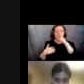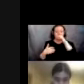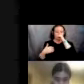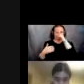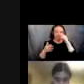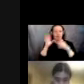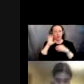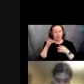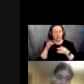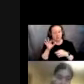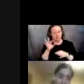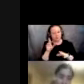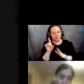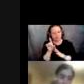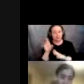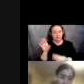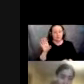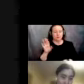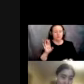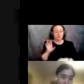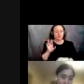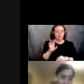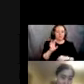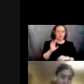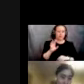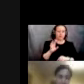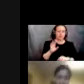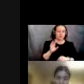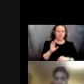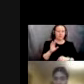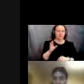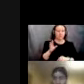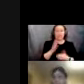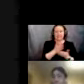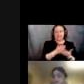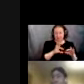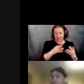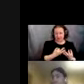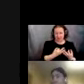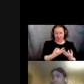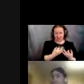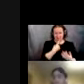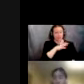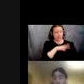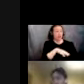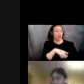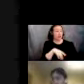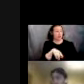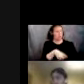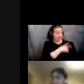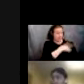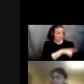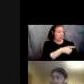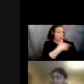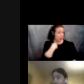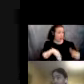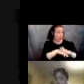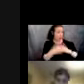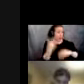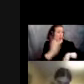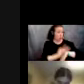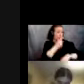that in just a second, in a little bit more detail, but some families were only given 48 hours to dispose of all their belongings